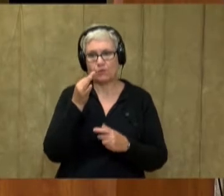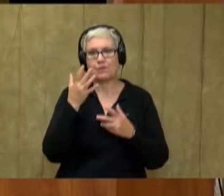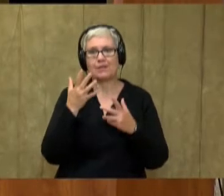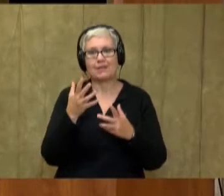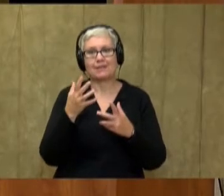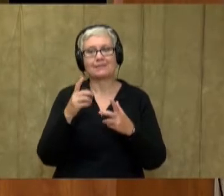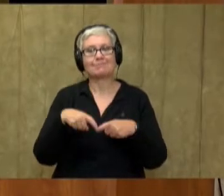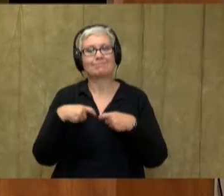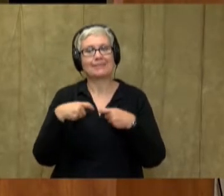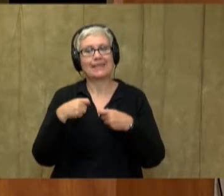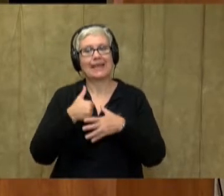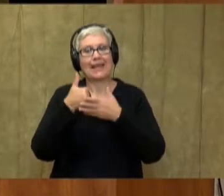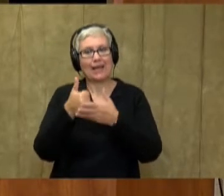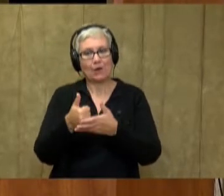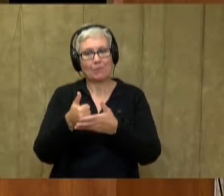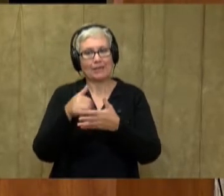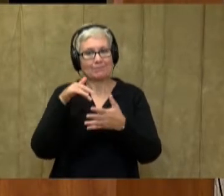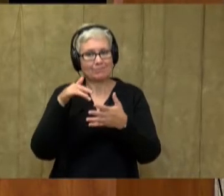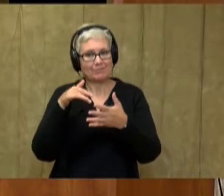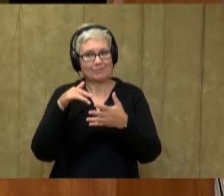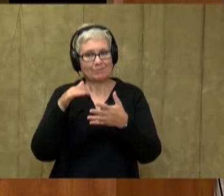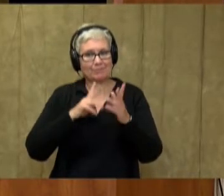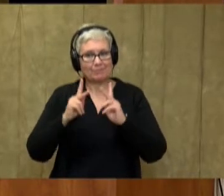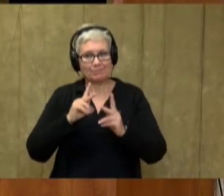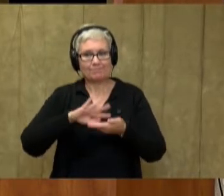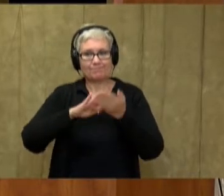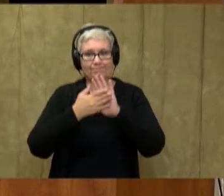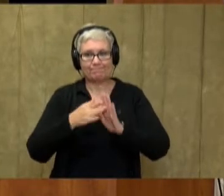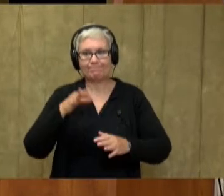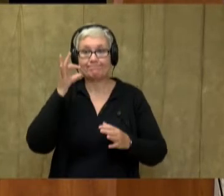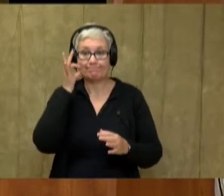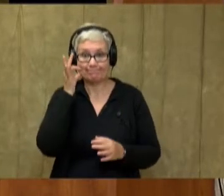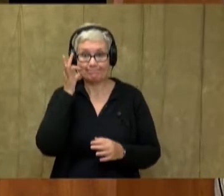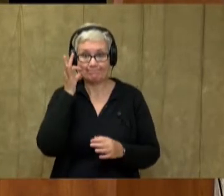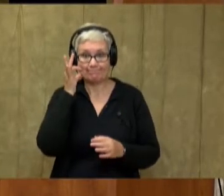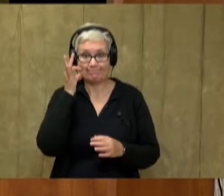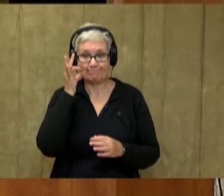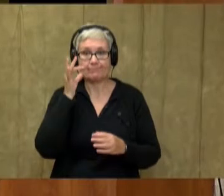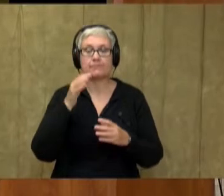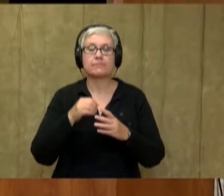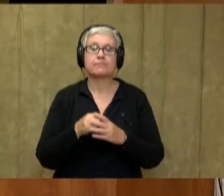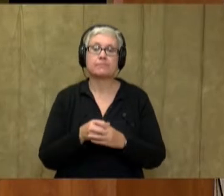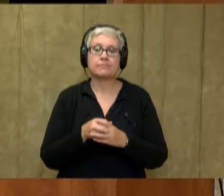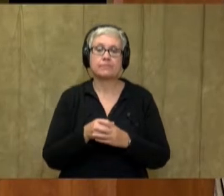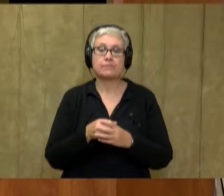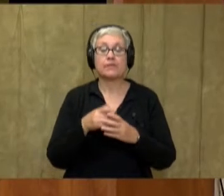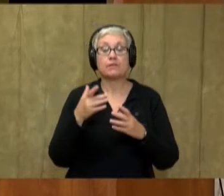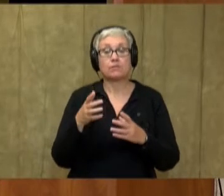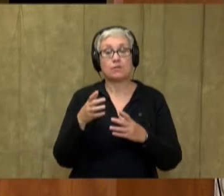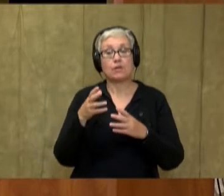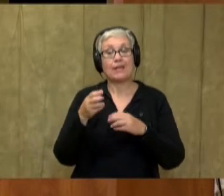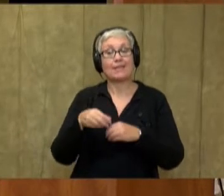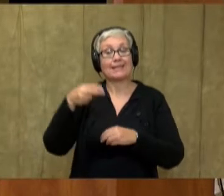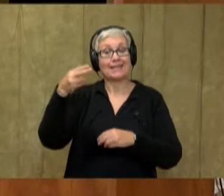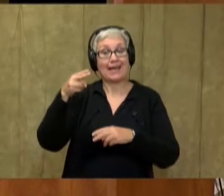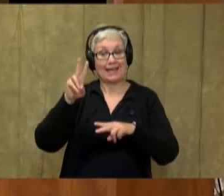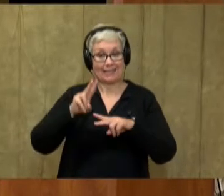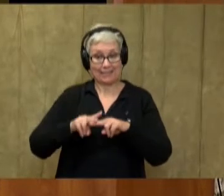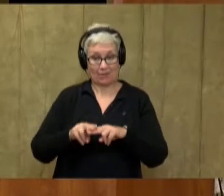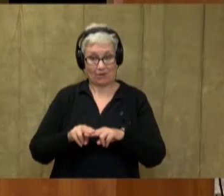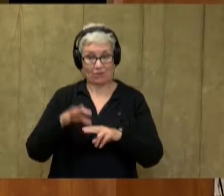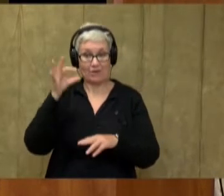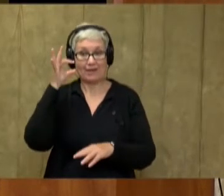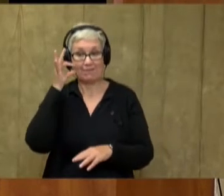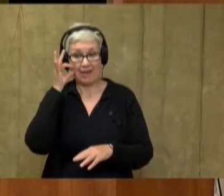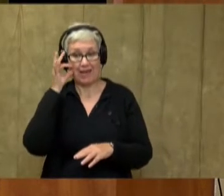youth. Placing fast food outlets in schools encourages students to eat food that is high in salt, fat, and